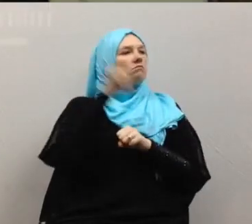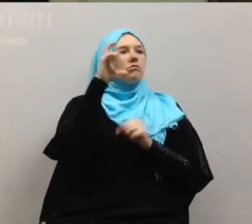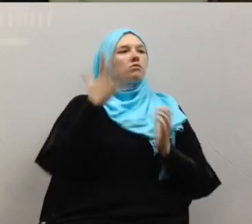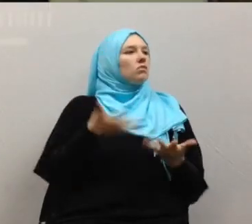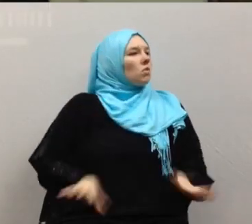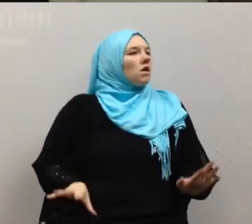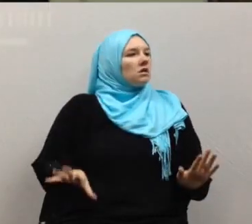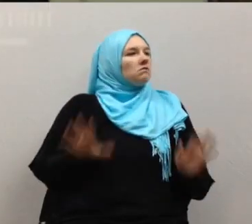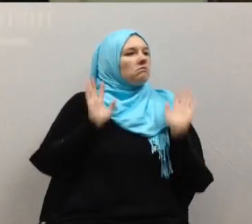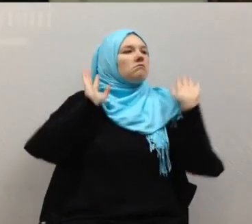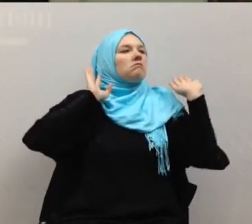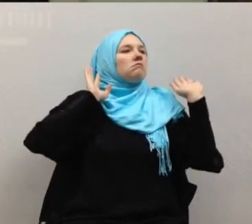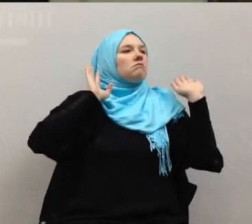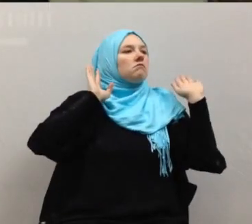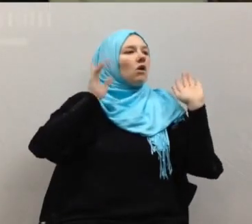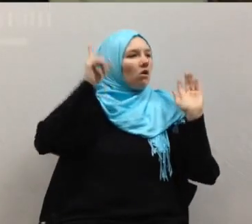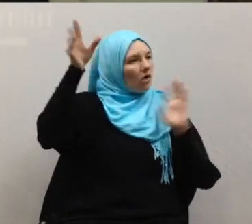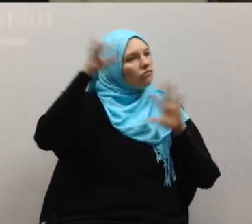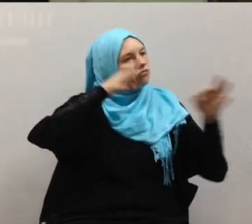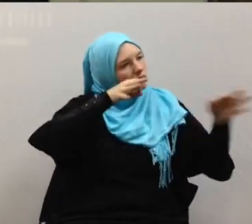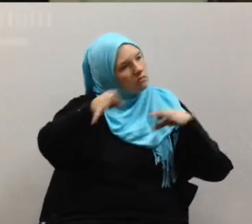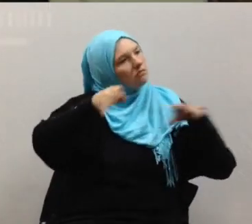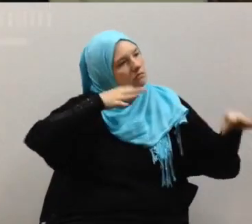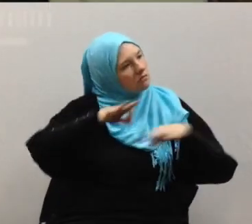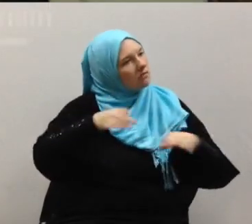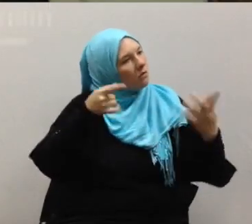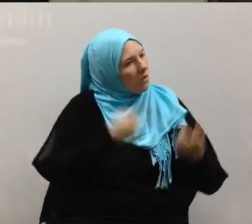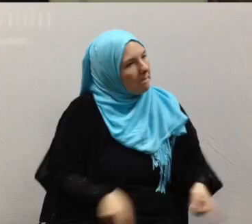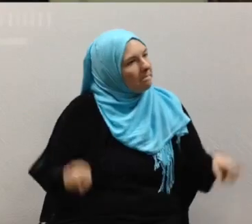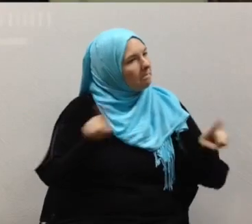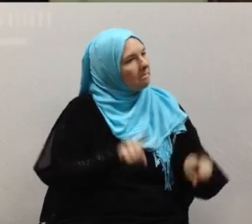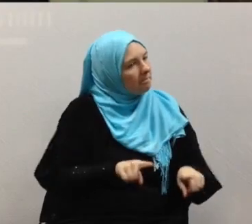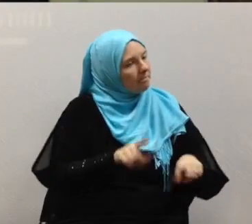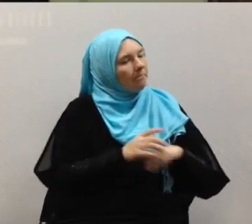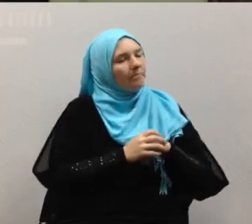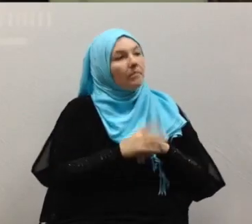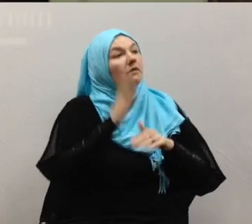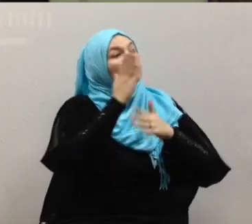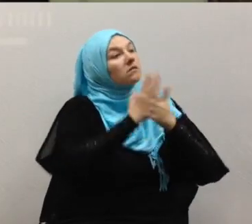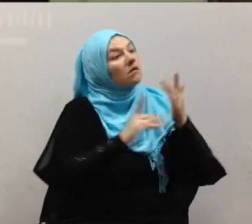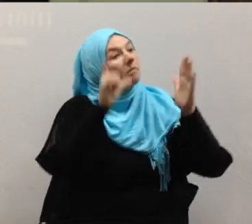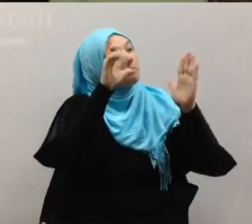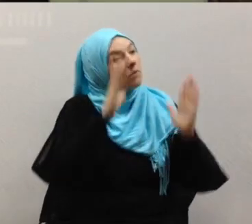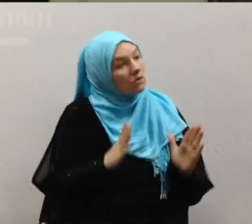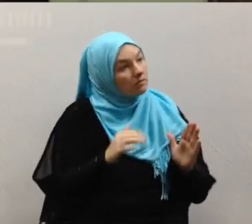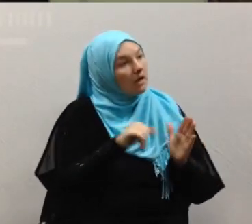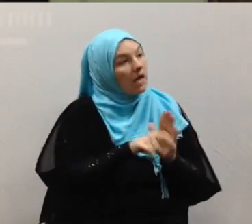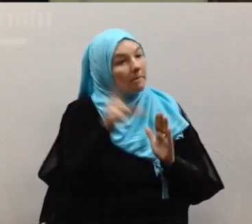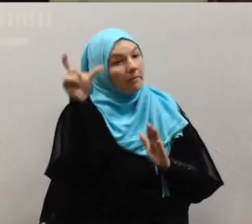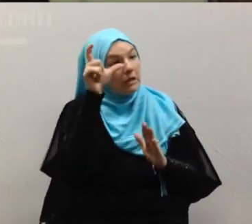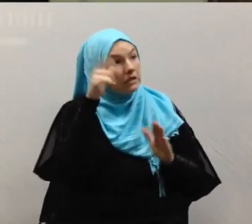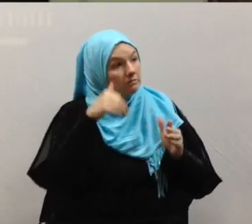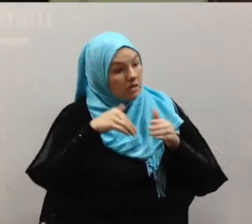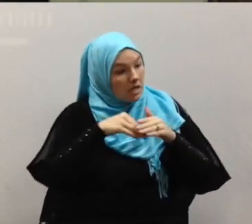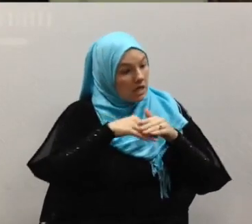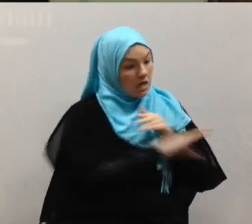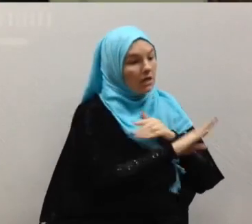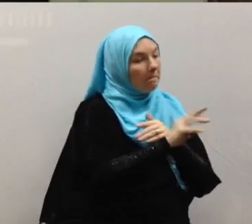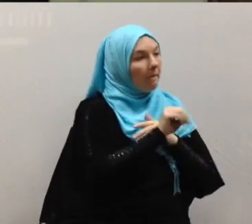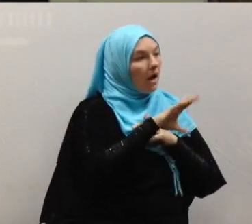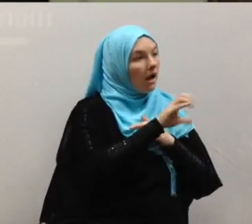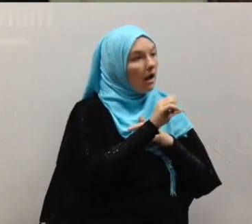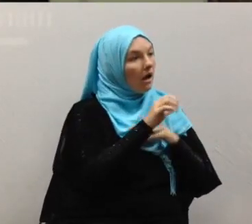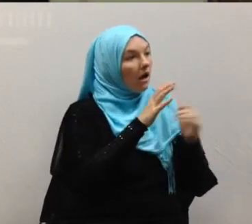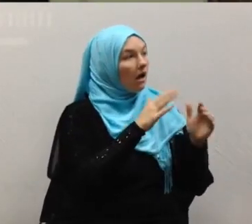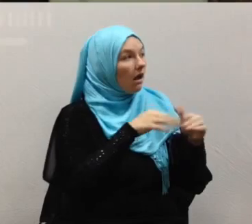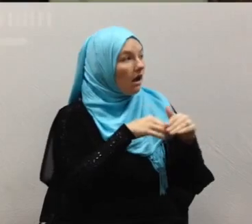happened. Some Muslims, as the Muslims were entering into Mecca, they spoke language of